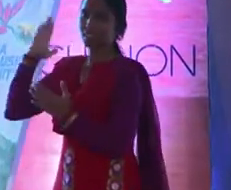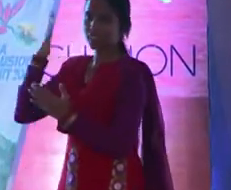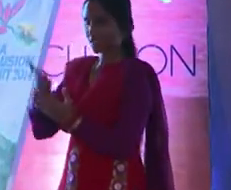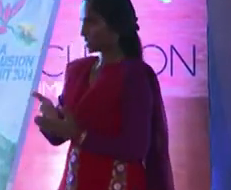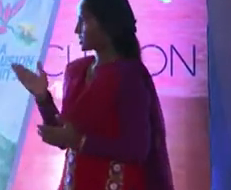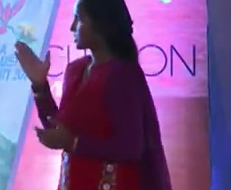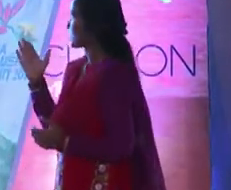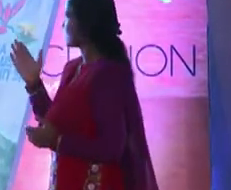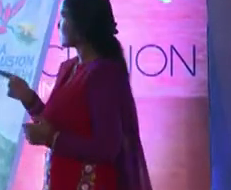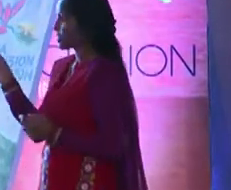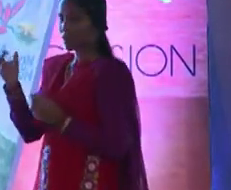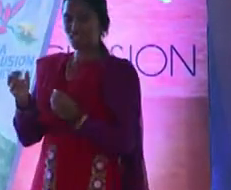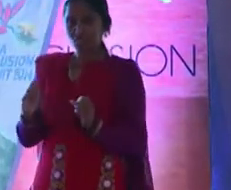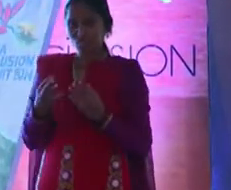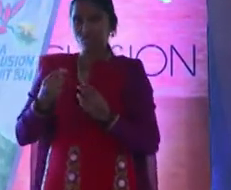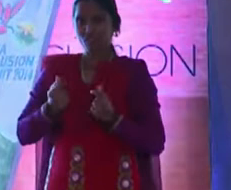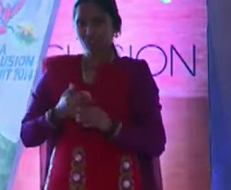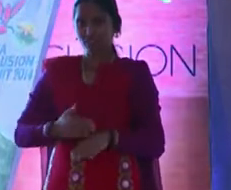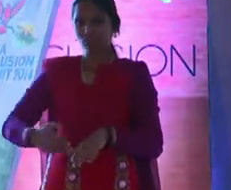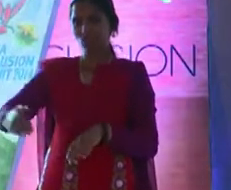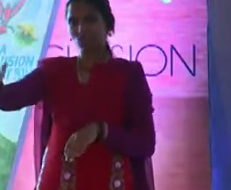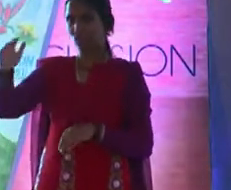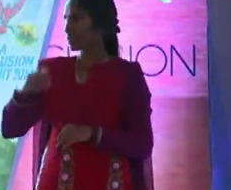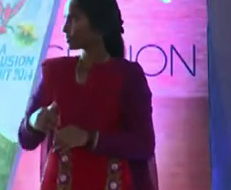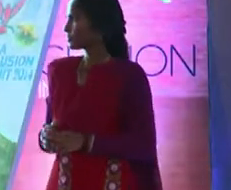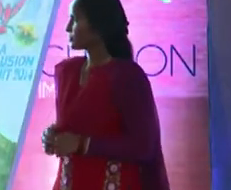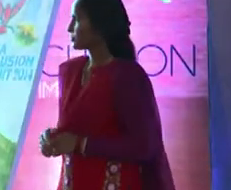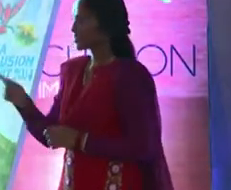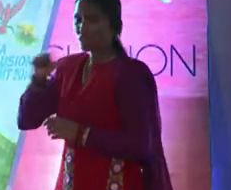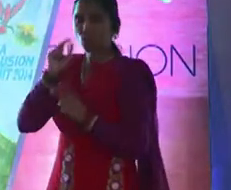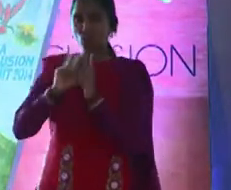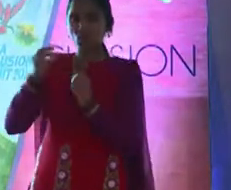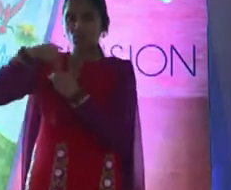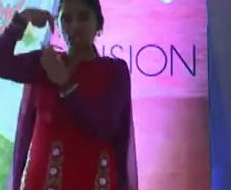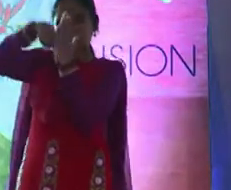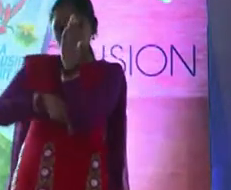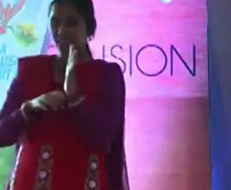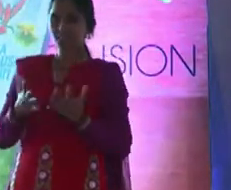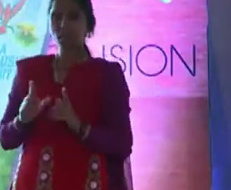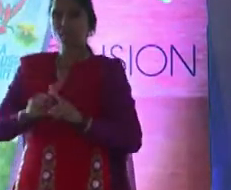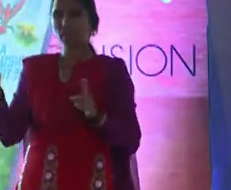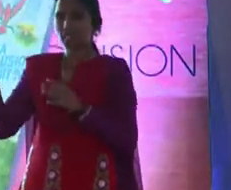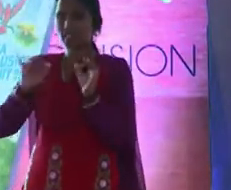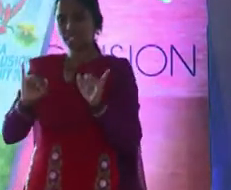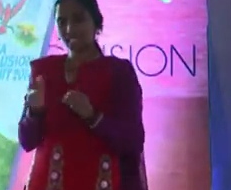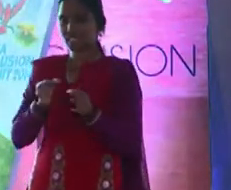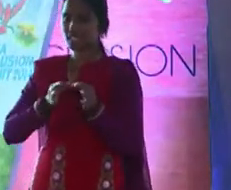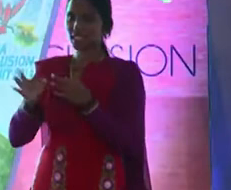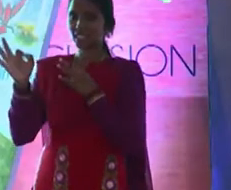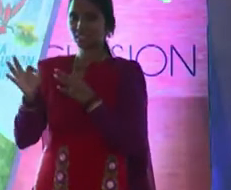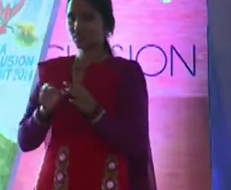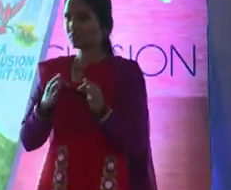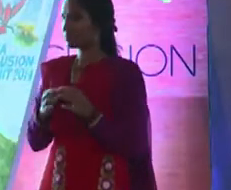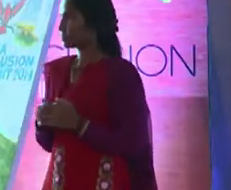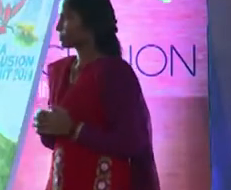go forward in a very fast fashion. I'm not going into the details, but I'll just put out